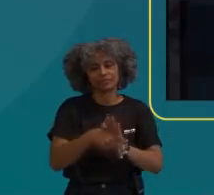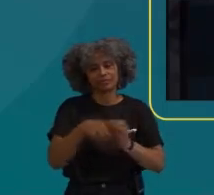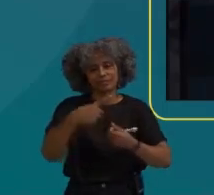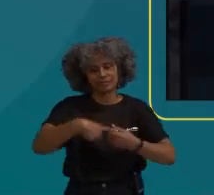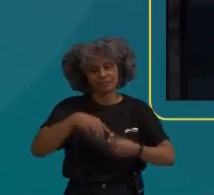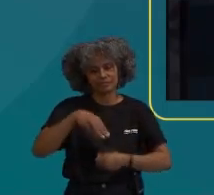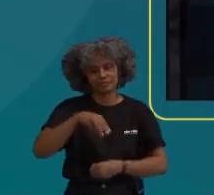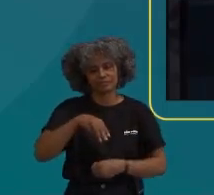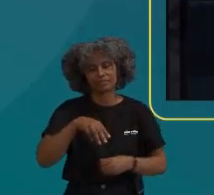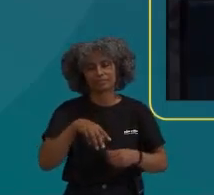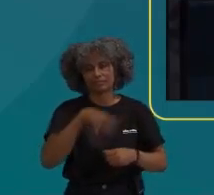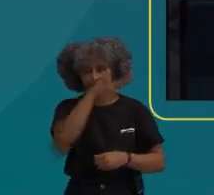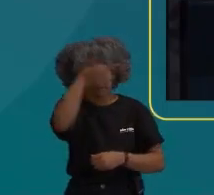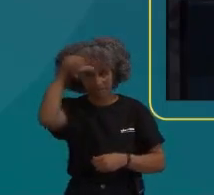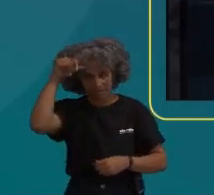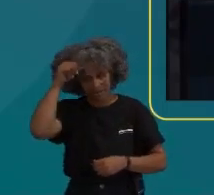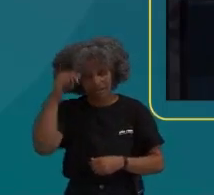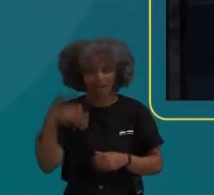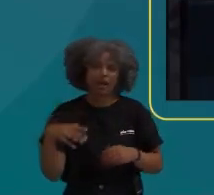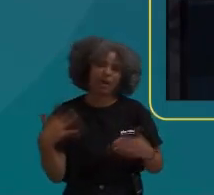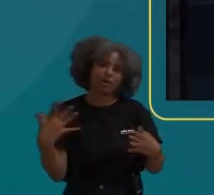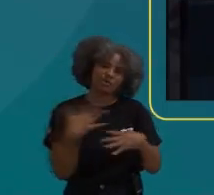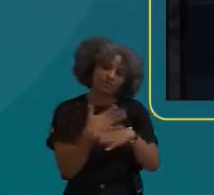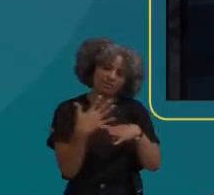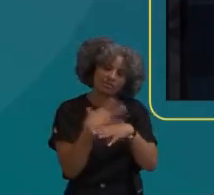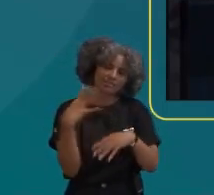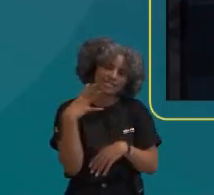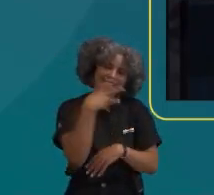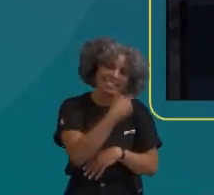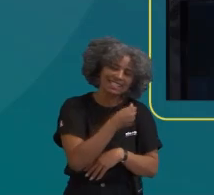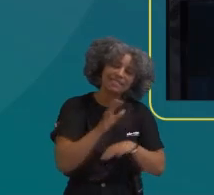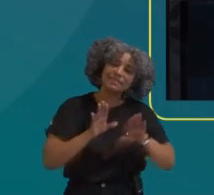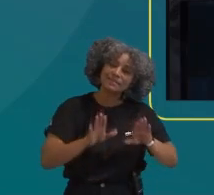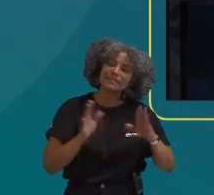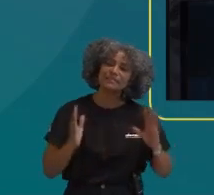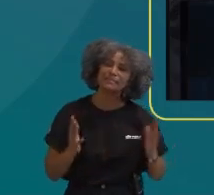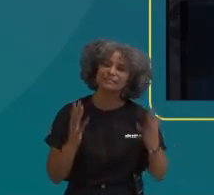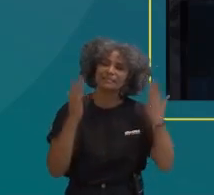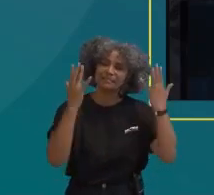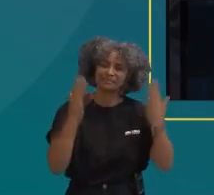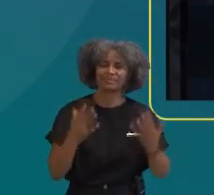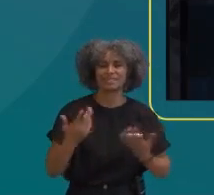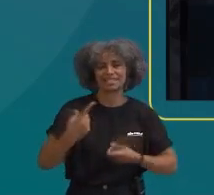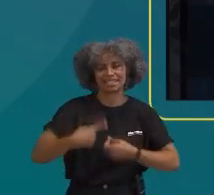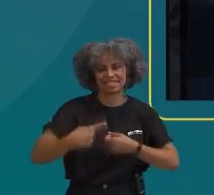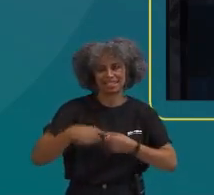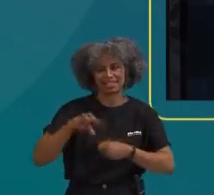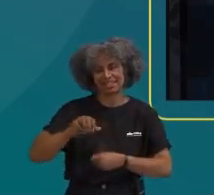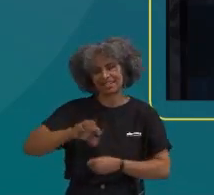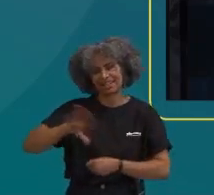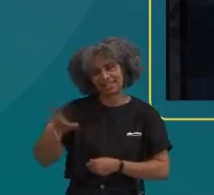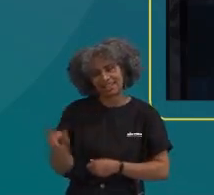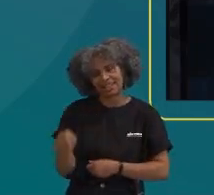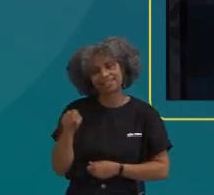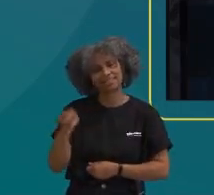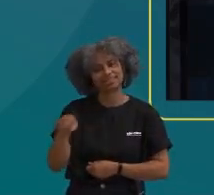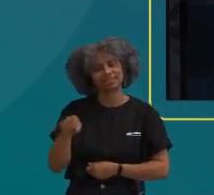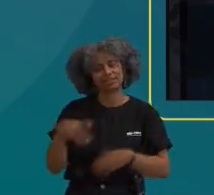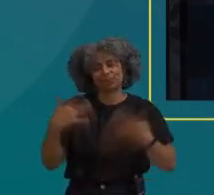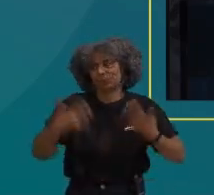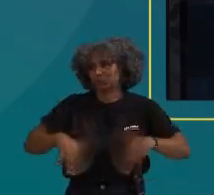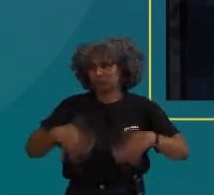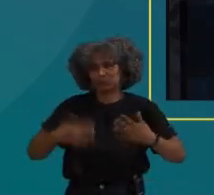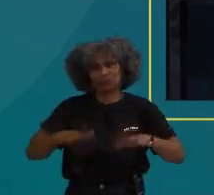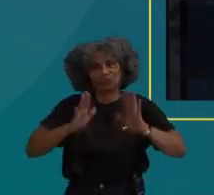But just to say, hats off to an African city. It's no wonder after this presentation why so